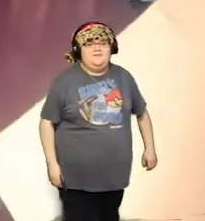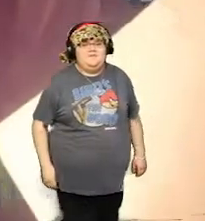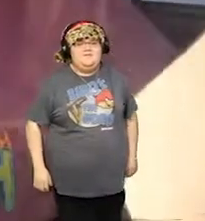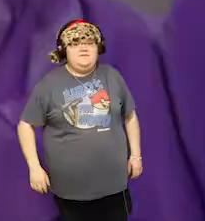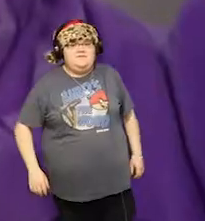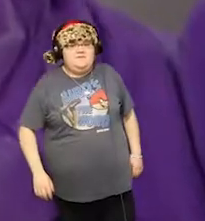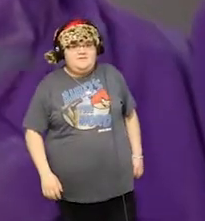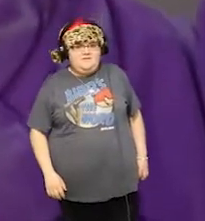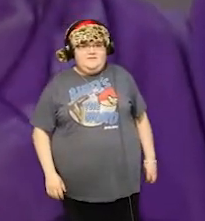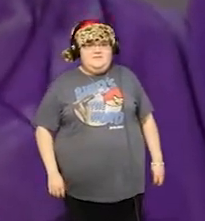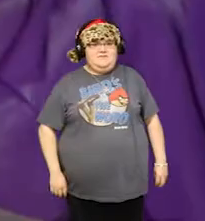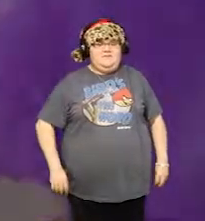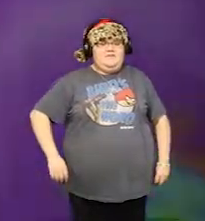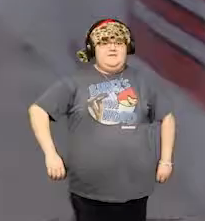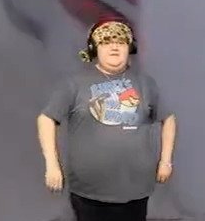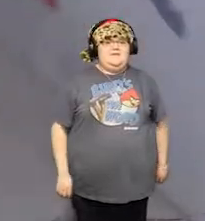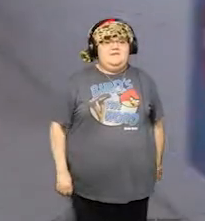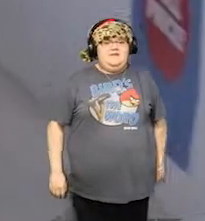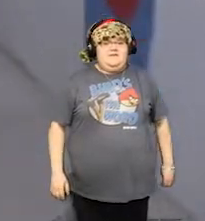3, 2, 1, go.